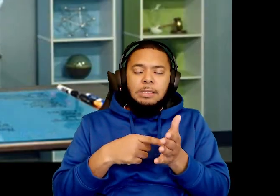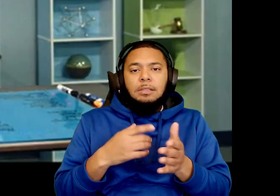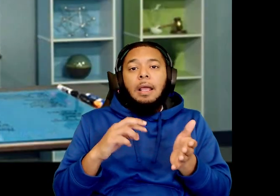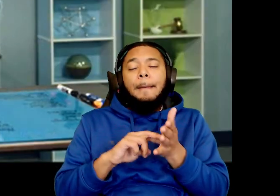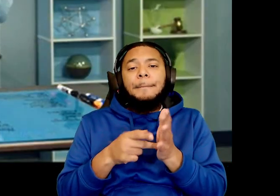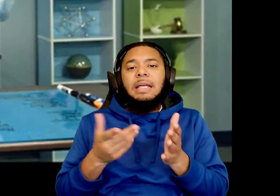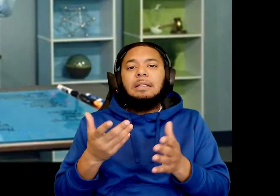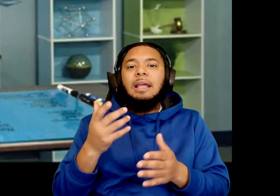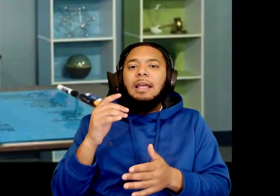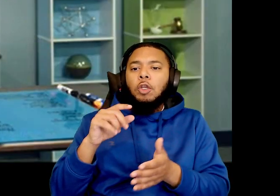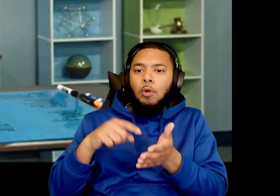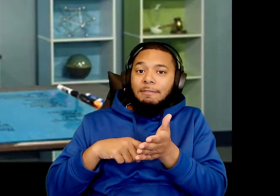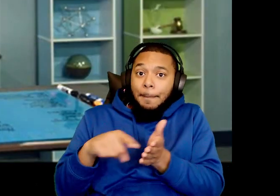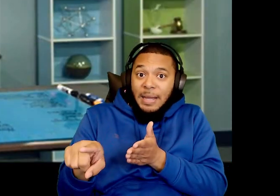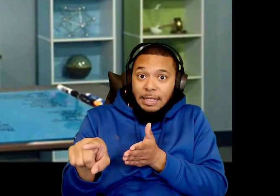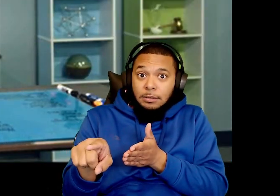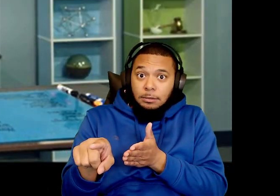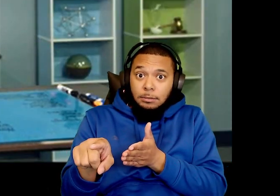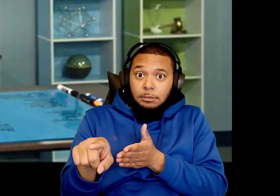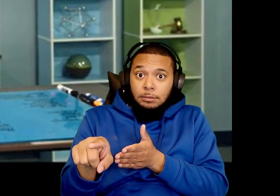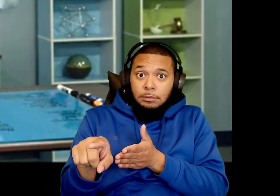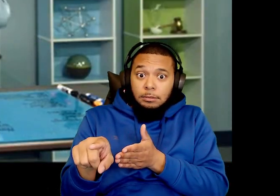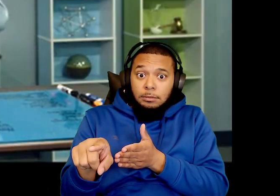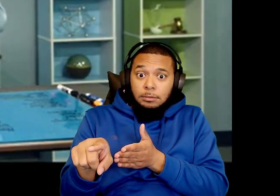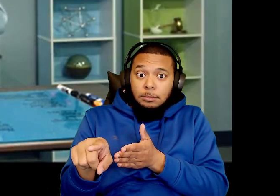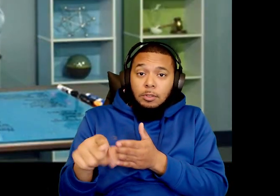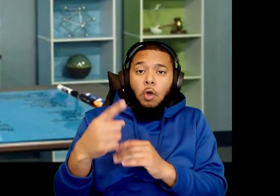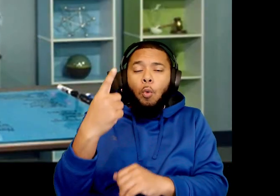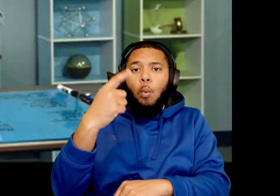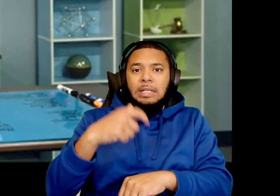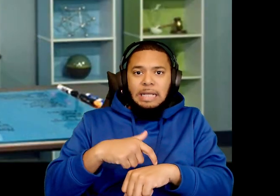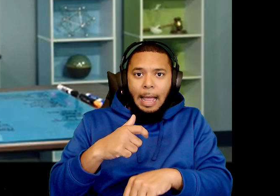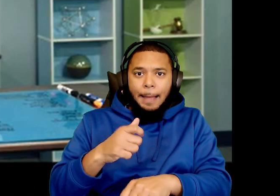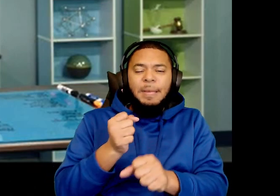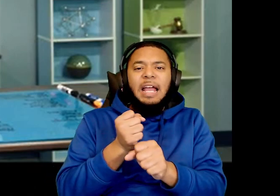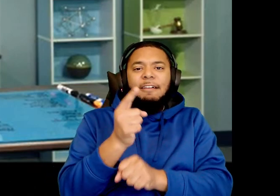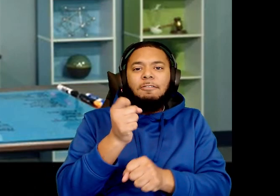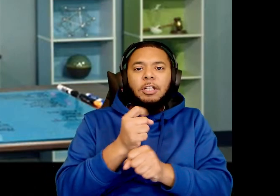when you have to pay something one time per year.